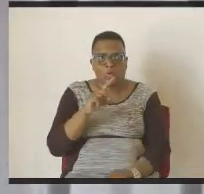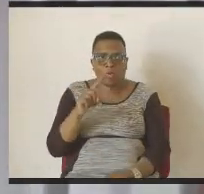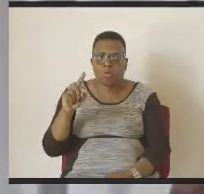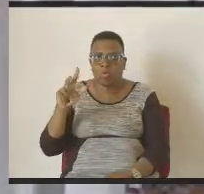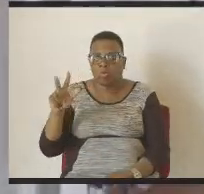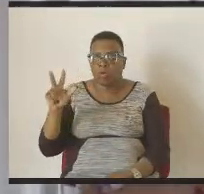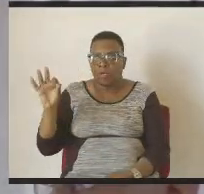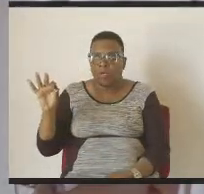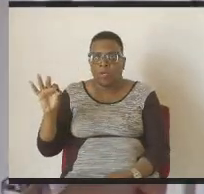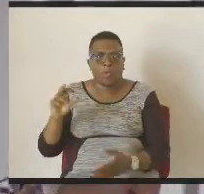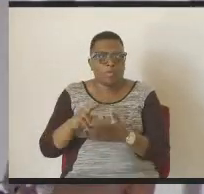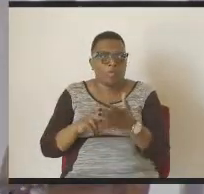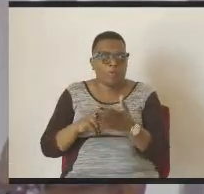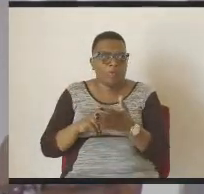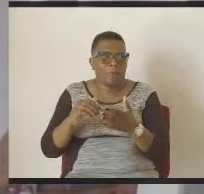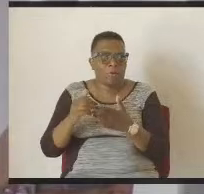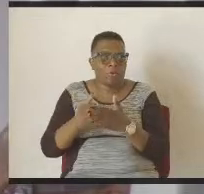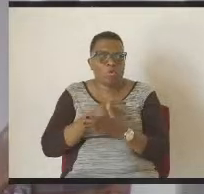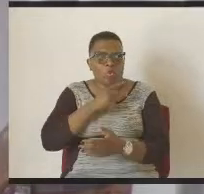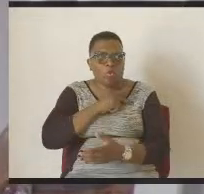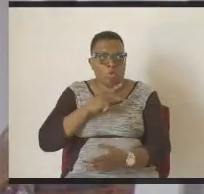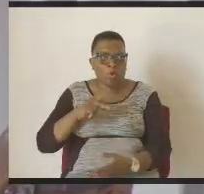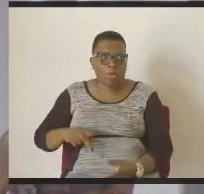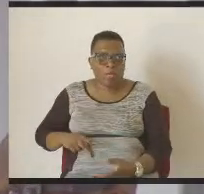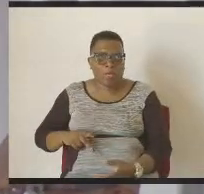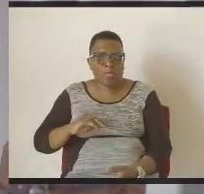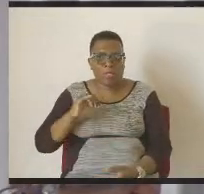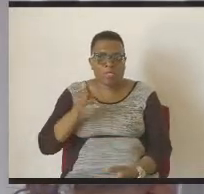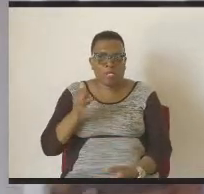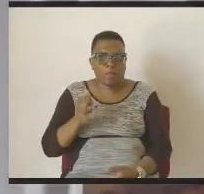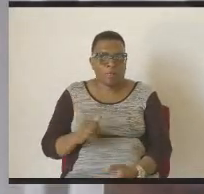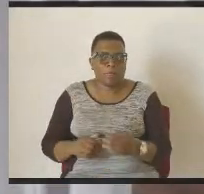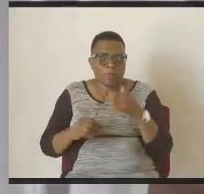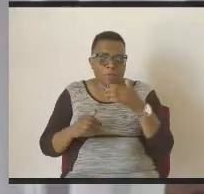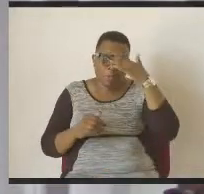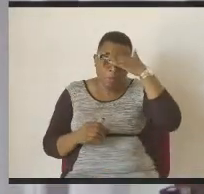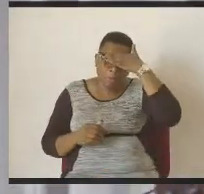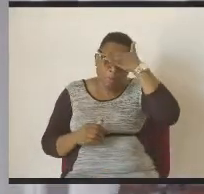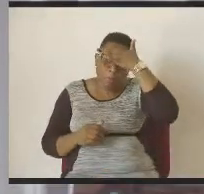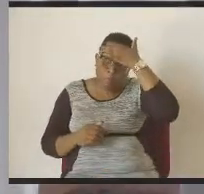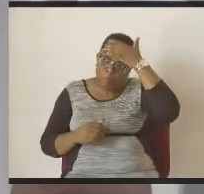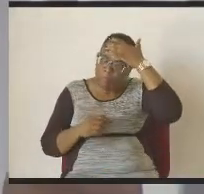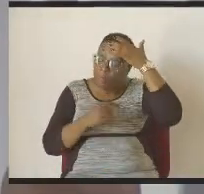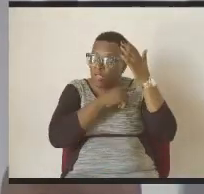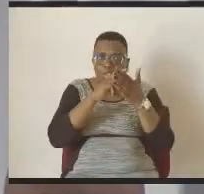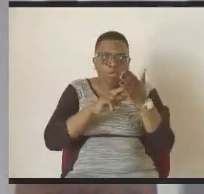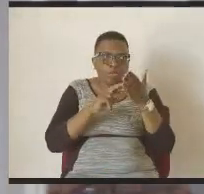I'll be reading from the New King James Version. I'll read while you follow.